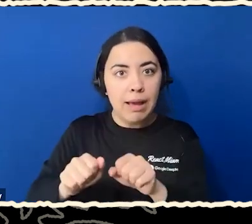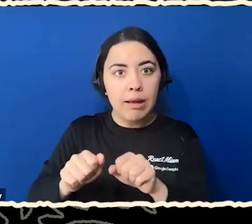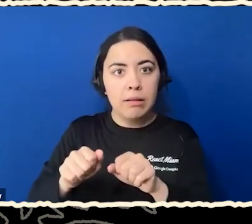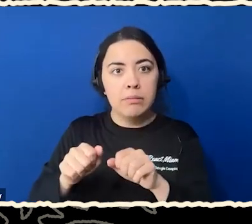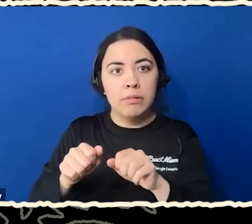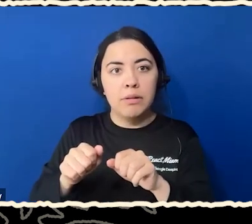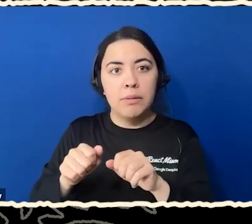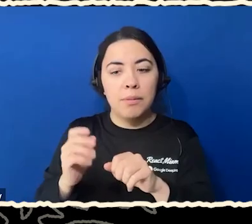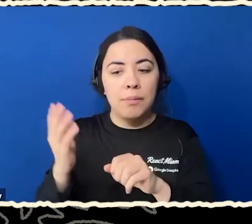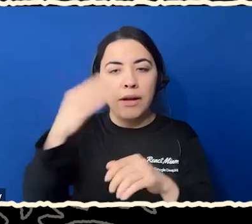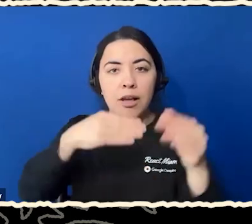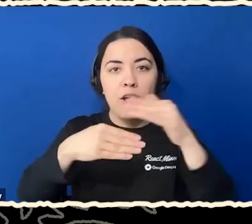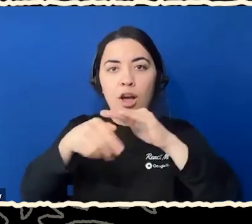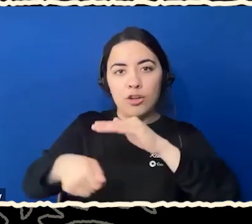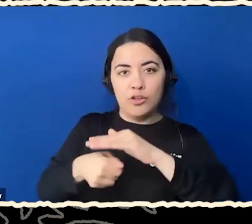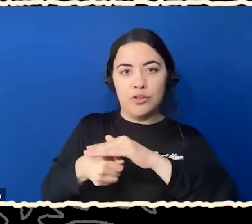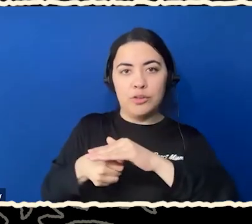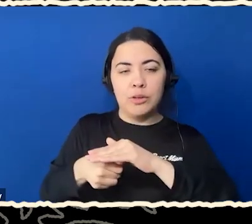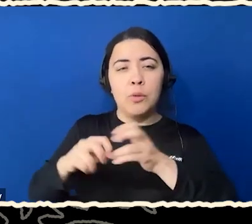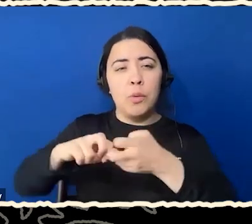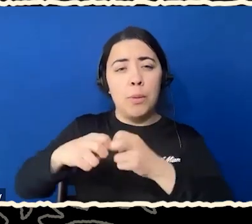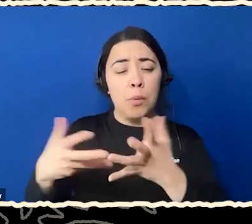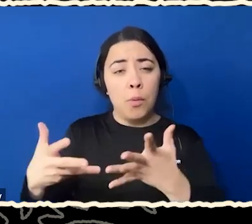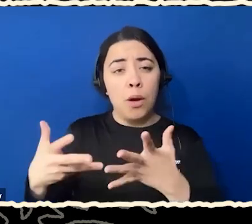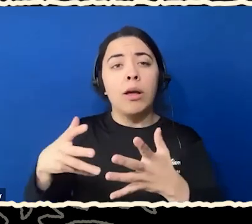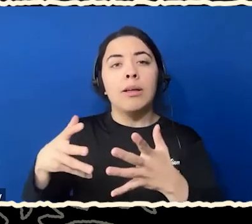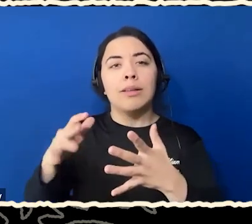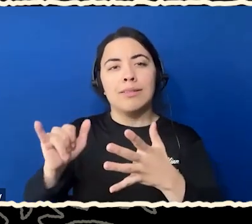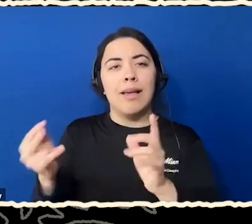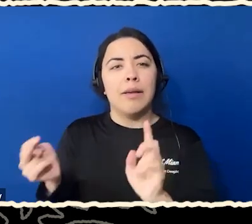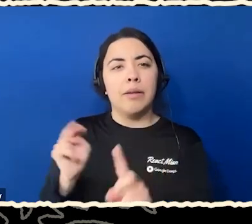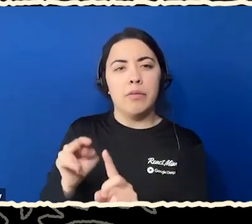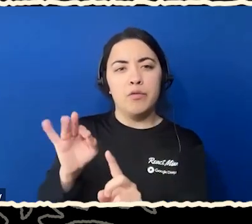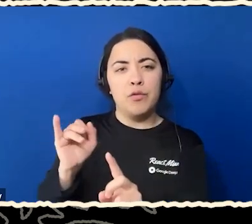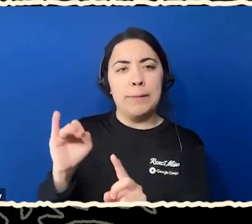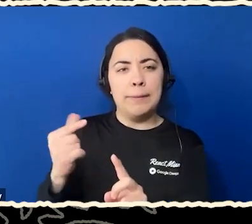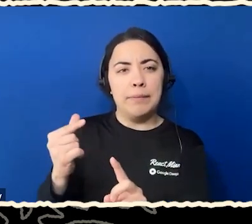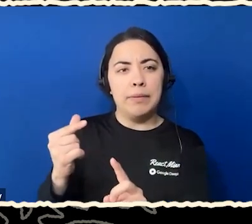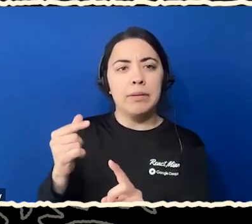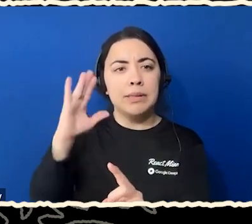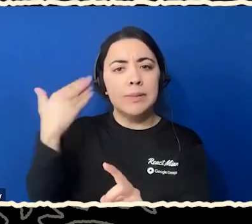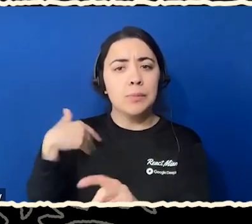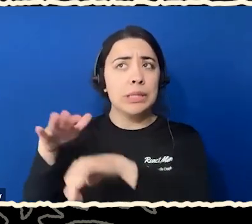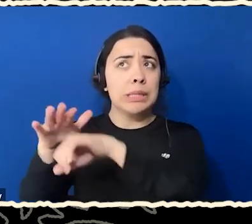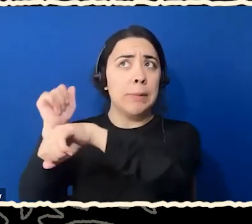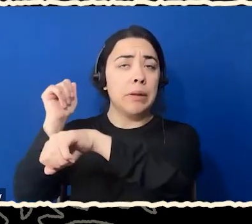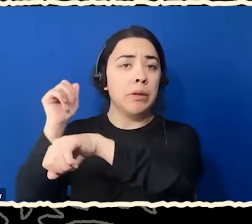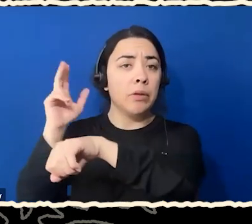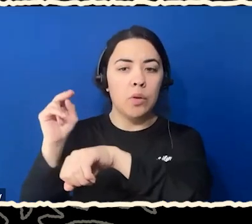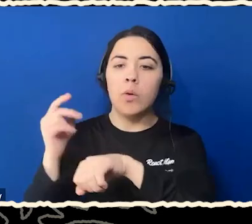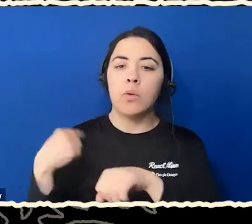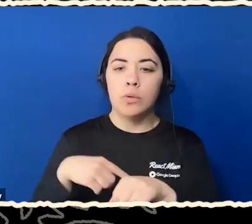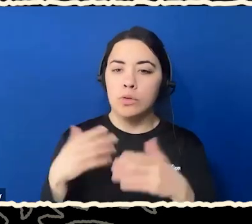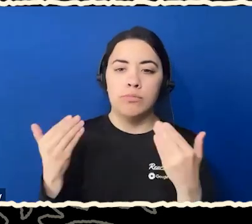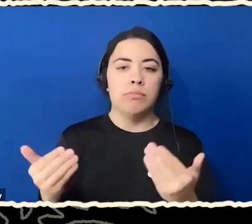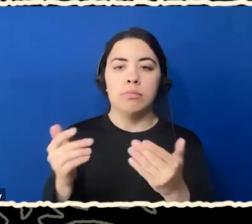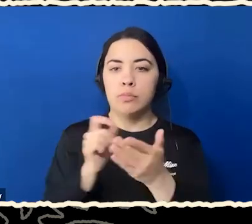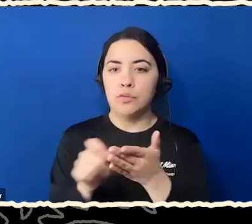that. But the framing is the problem. It makes it sound like we're summoning something. We're not. We're just writing software.